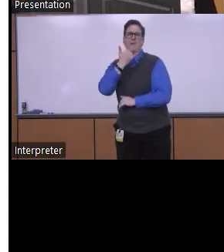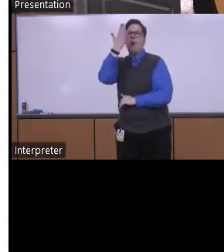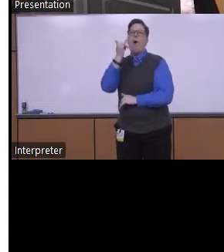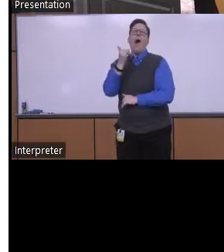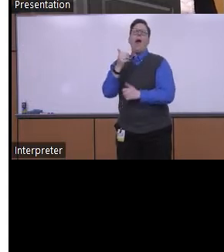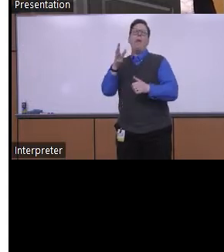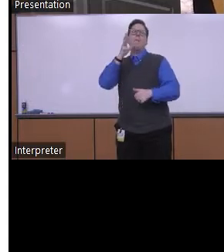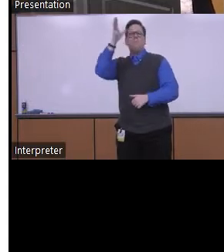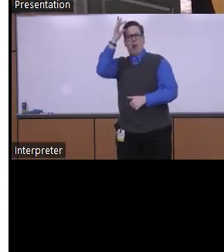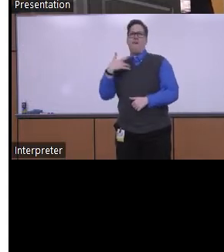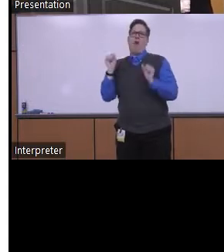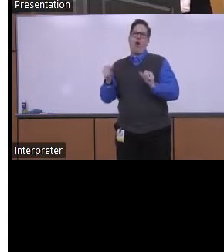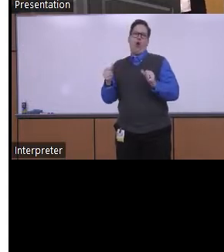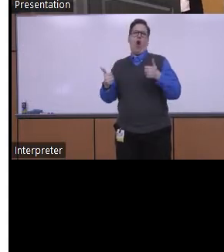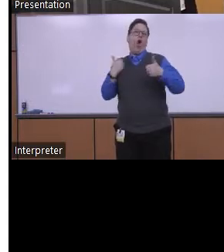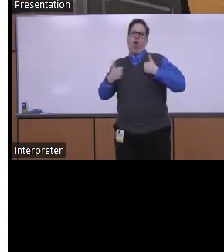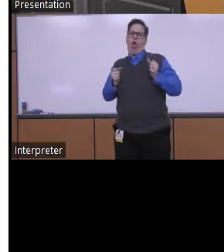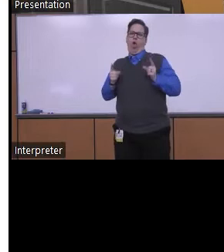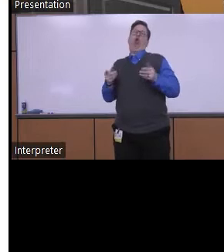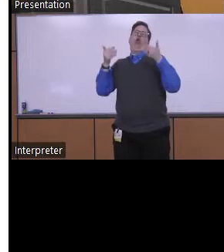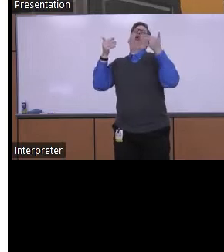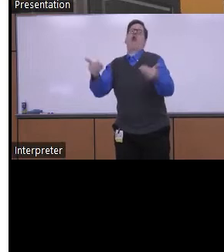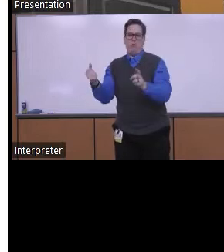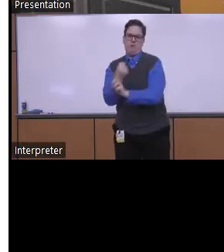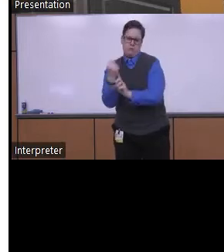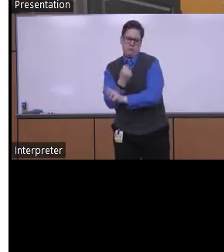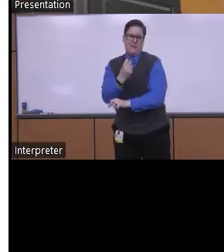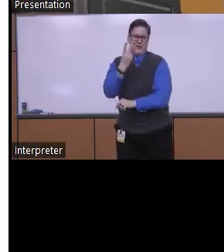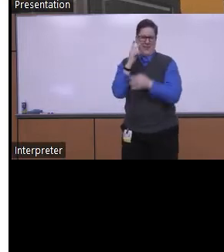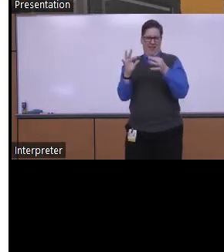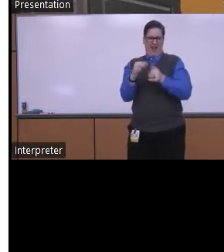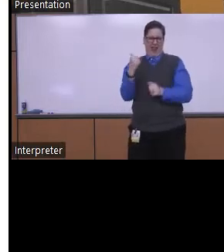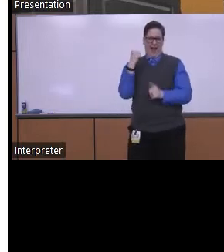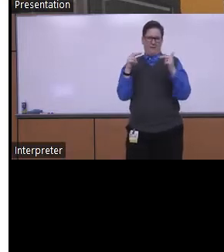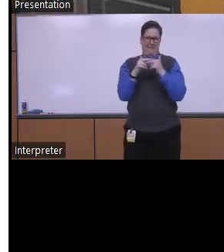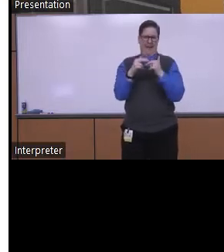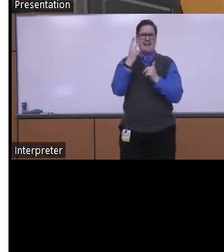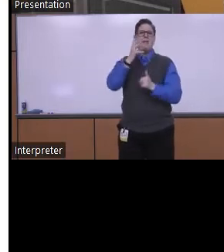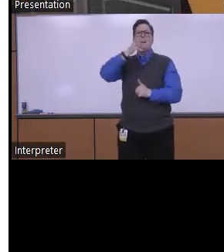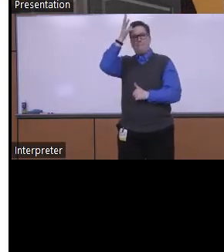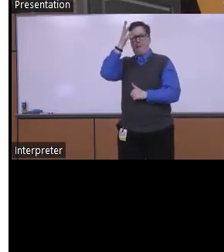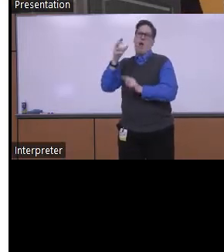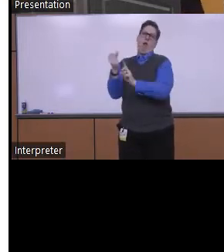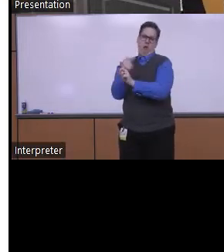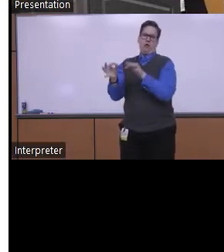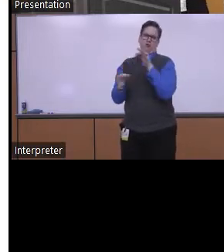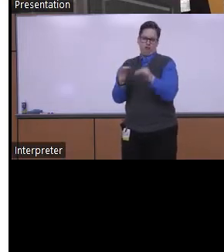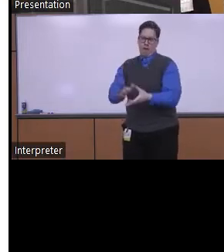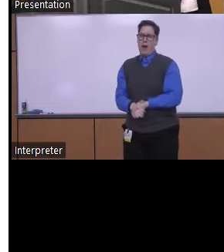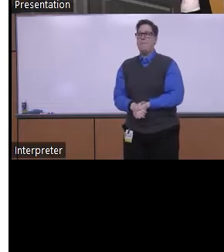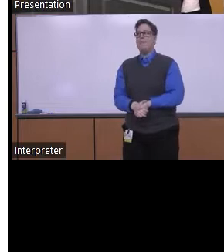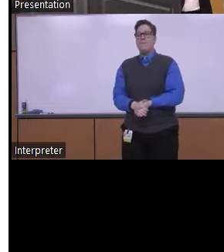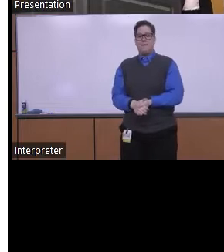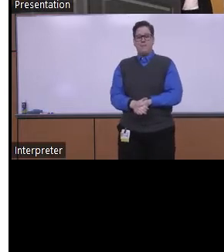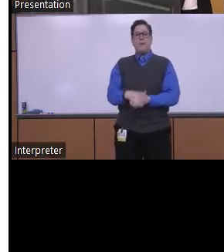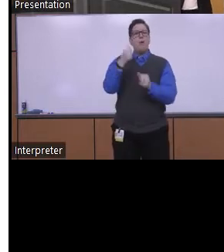their aggressive impulses. And you can see some of the verbiage here of how these parents who are abusing were described. But it's important to